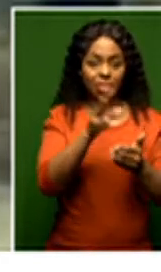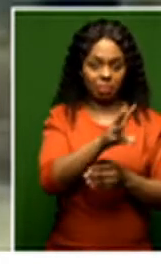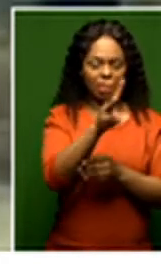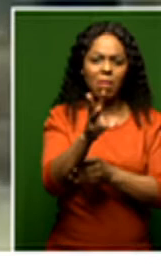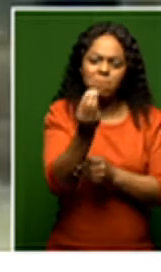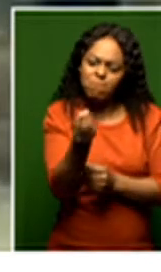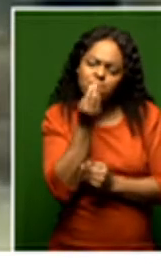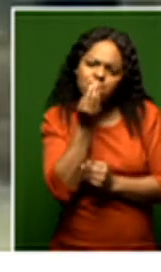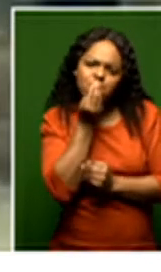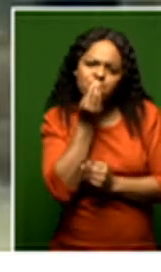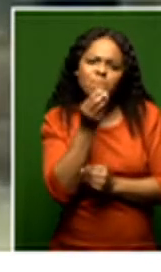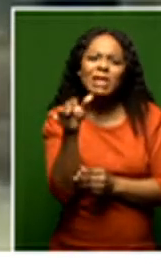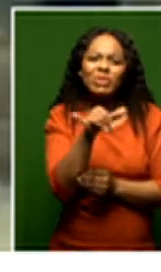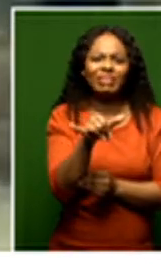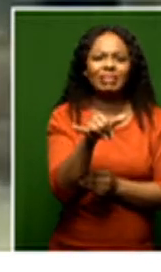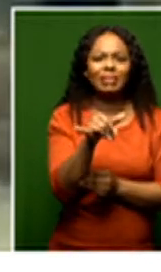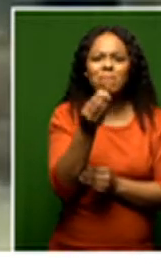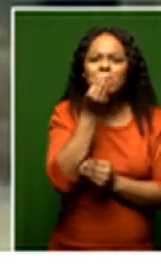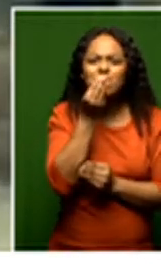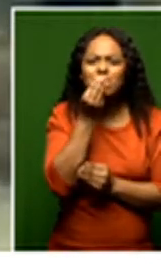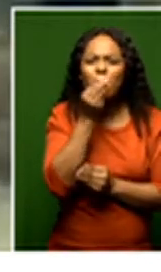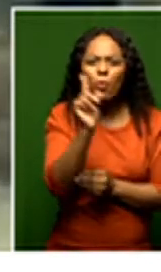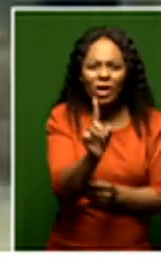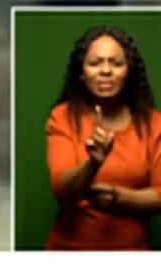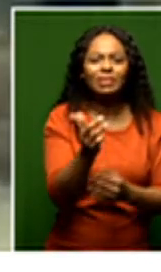what kind of food are we eating? Is it